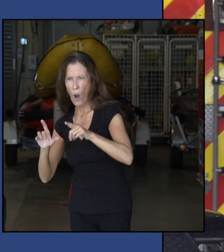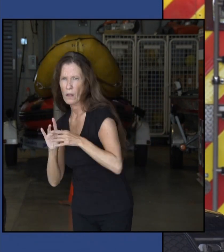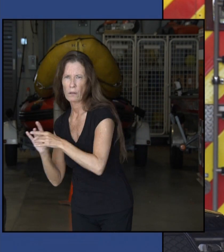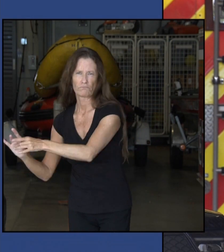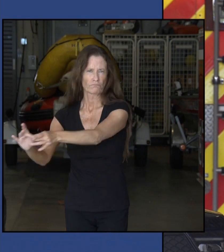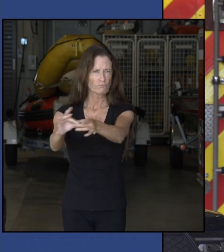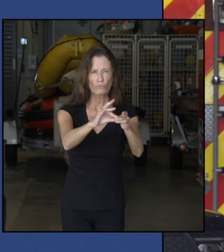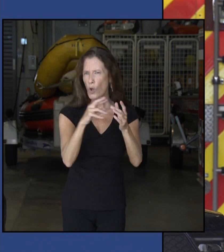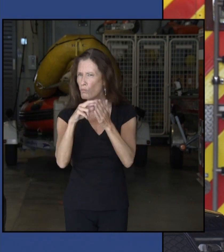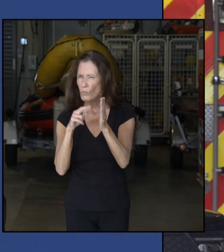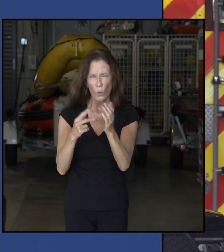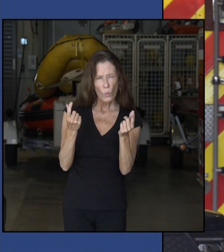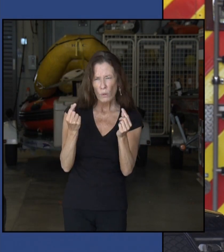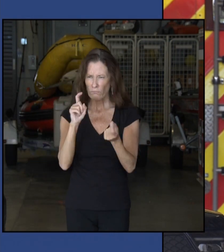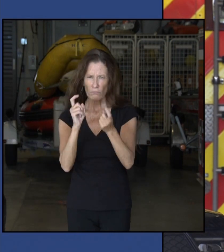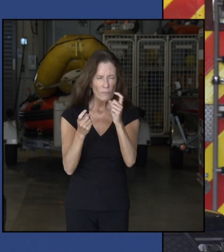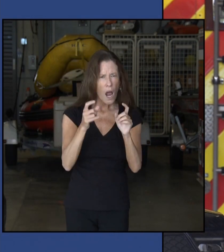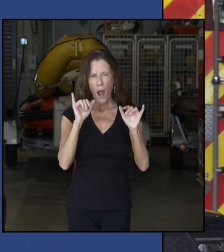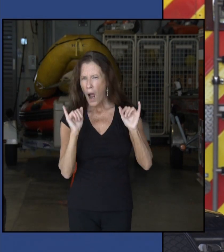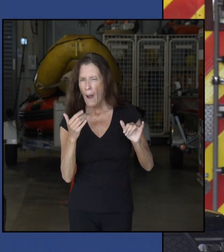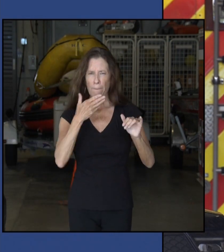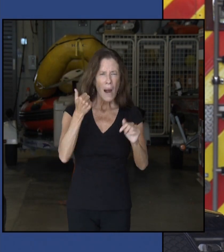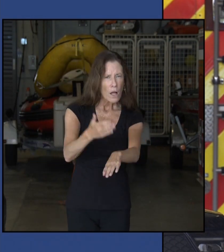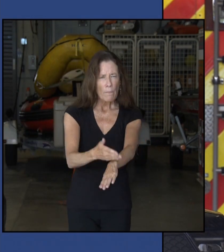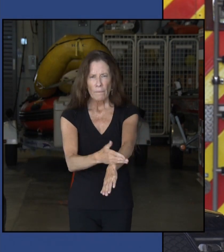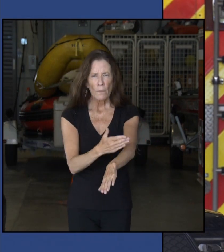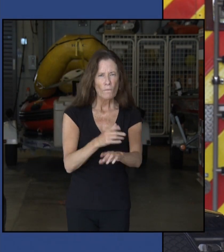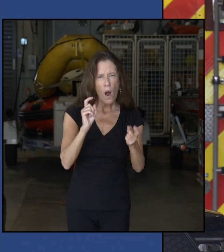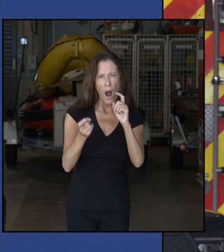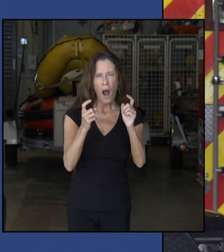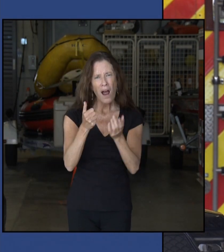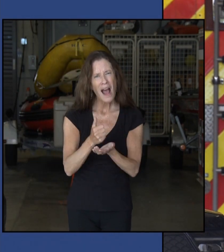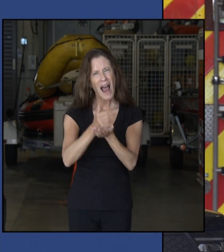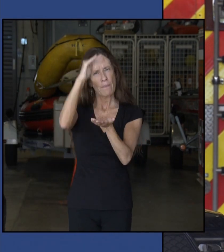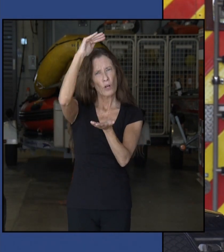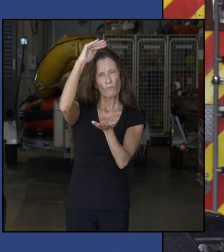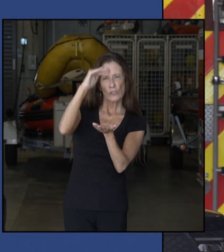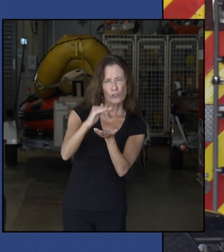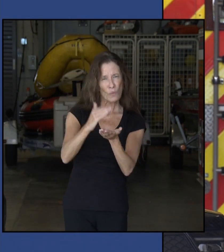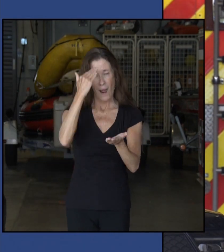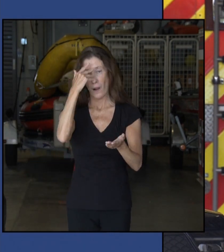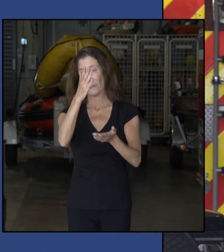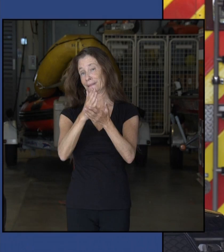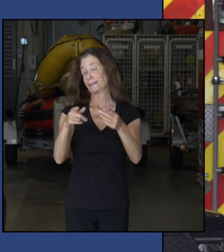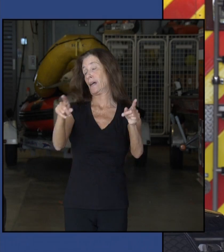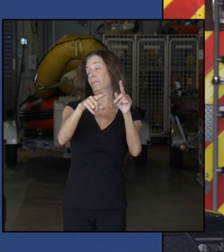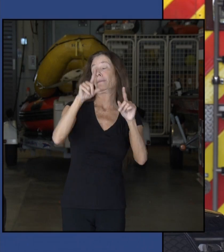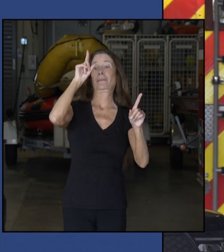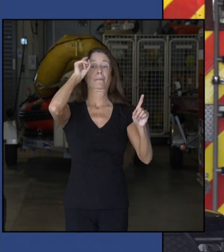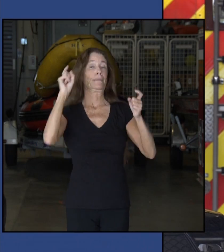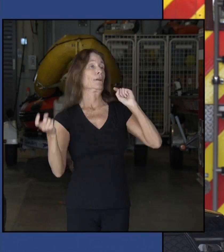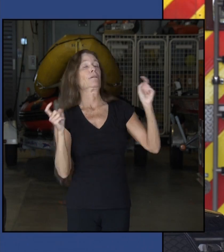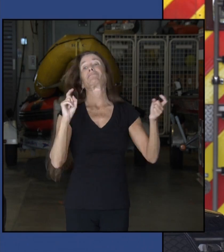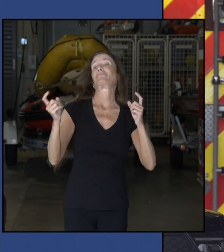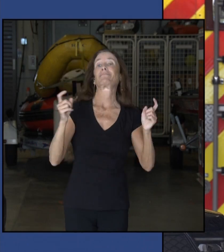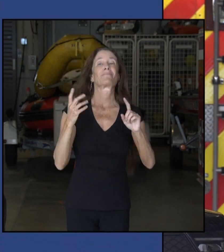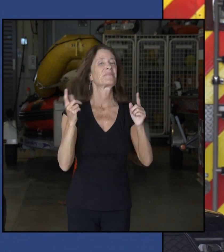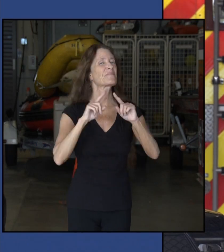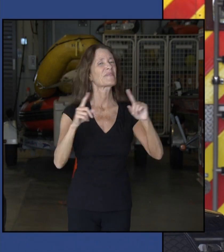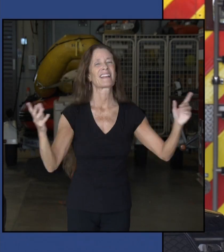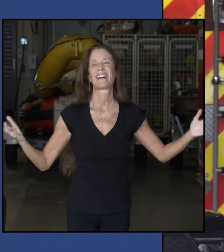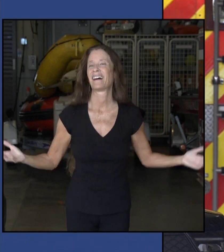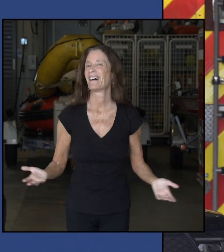we've received during a most tumultuous time in the history of our Commonwealth, and our troopers and liquor control enforcement officers will continue